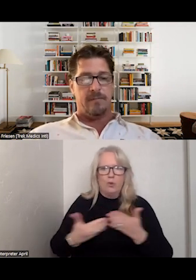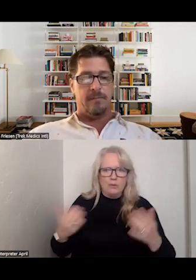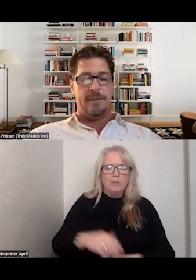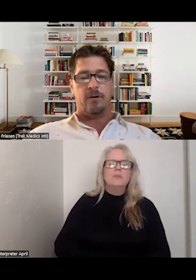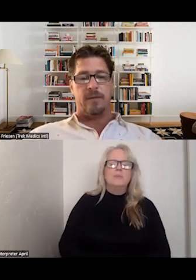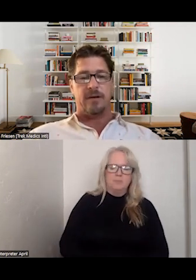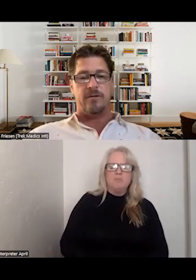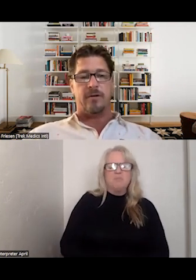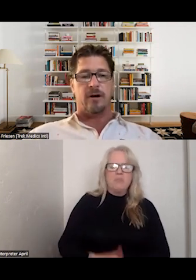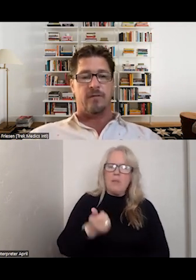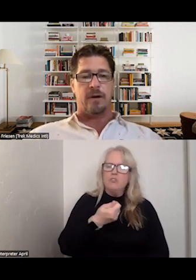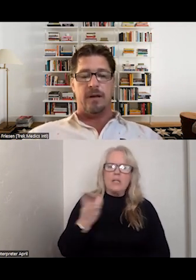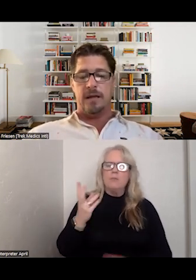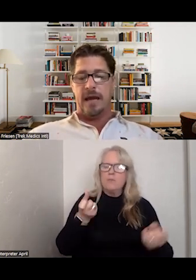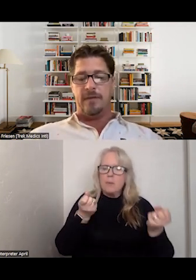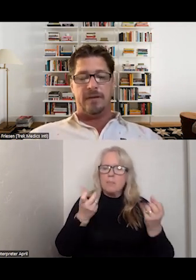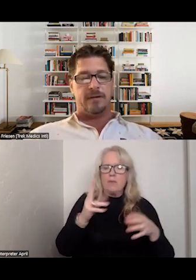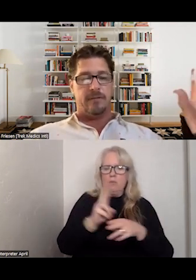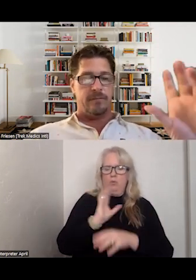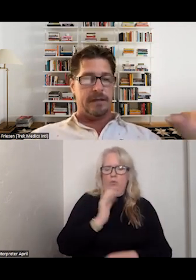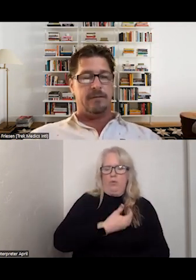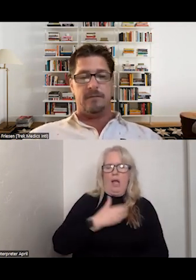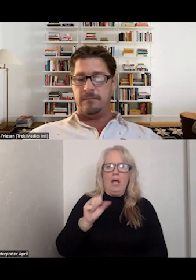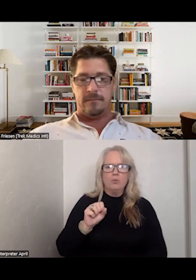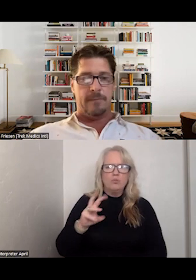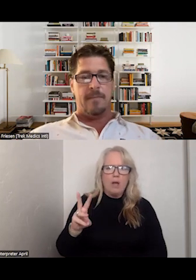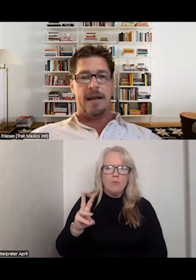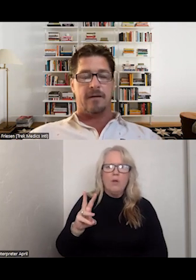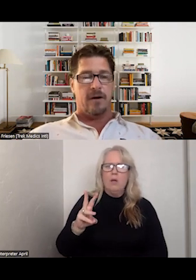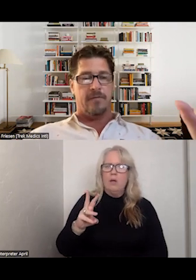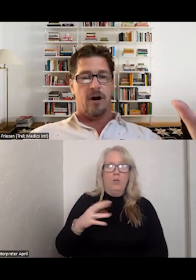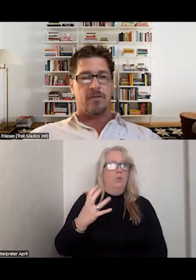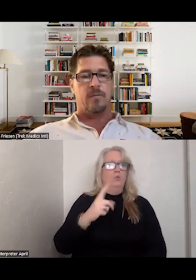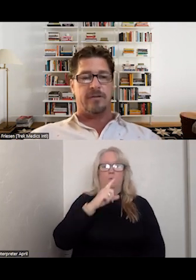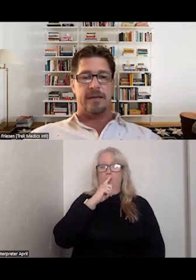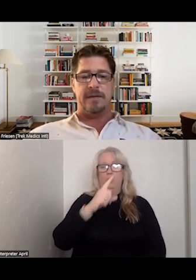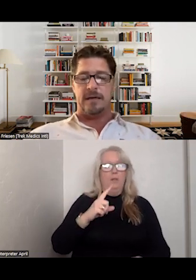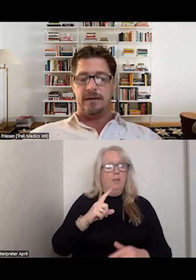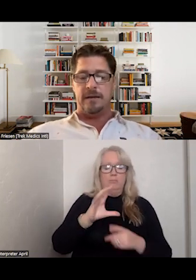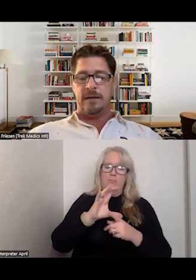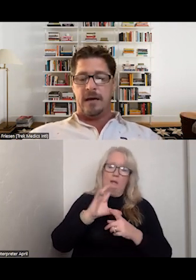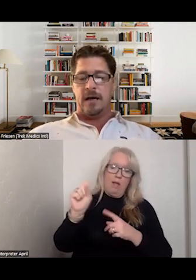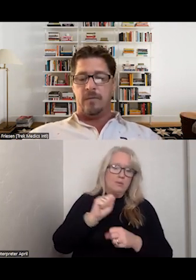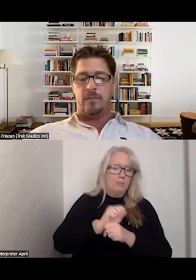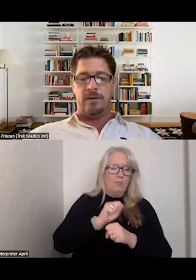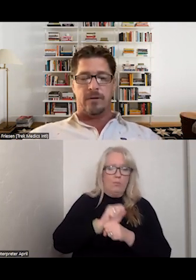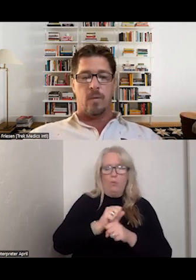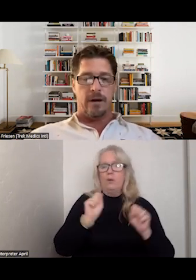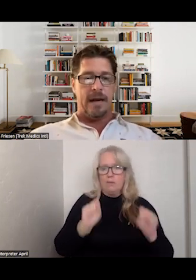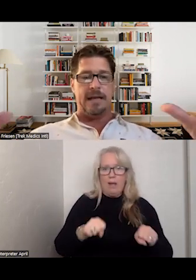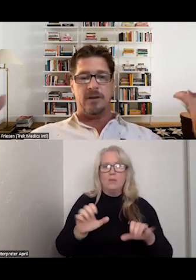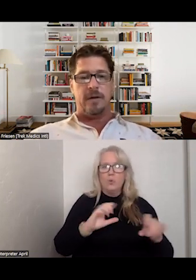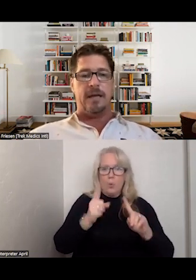the many programs that are using our software. And I think they're really emblematic of the awesome work that can be done when